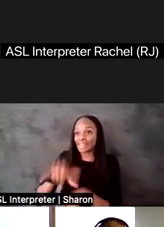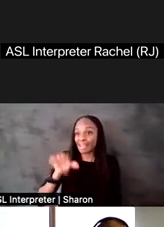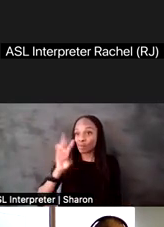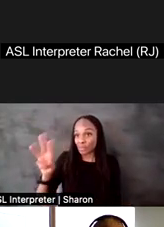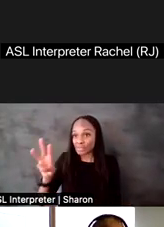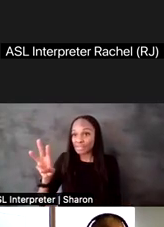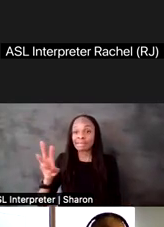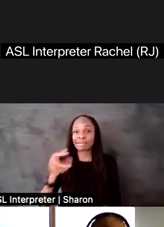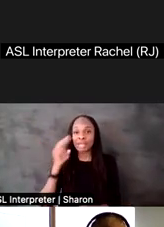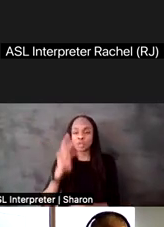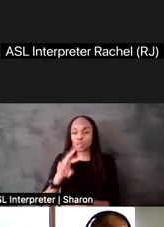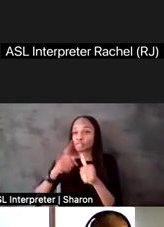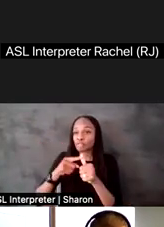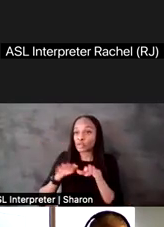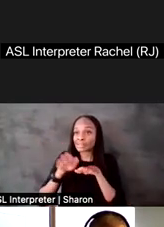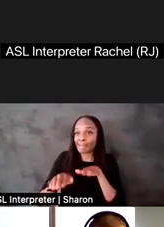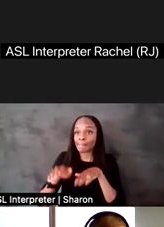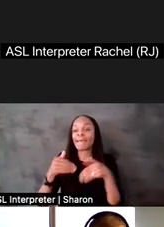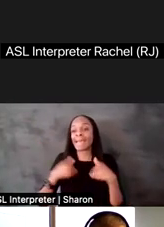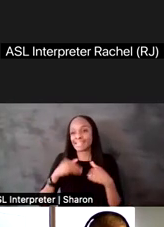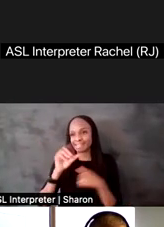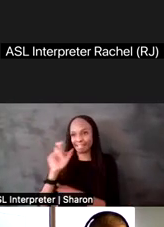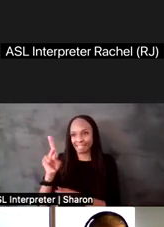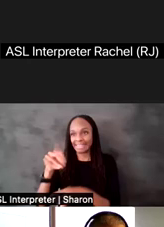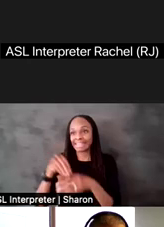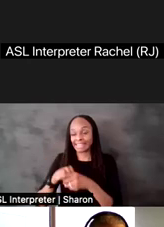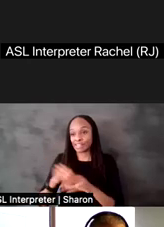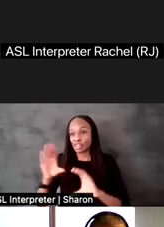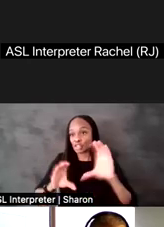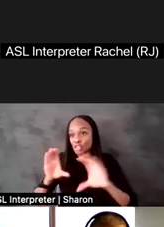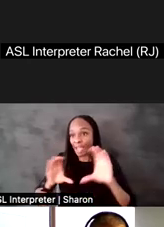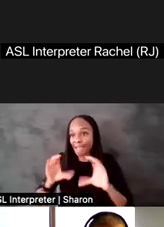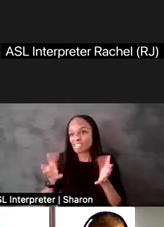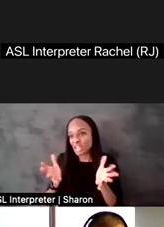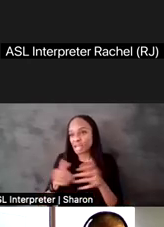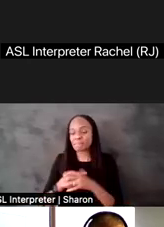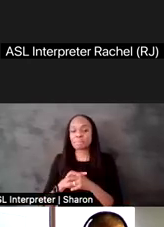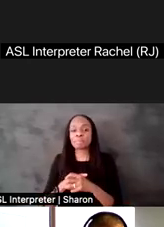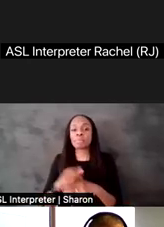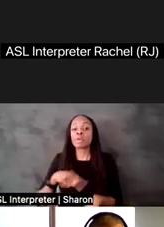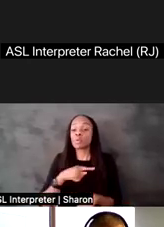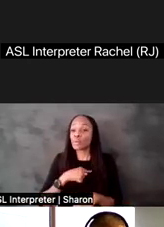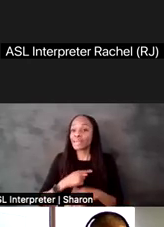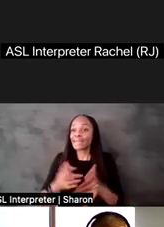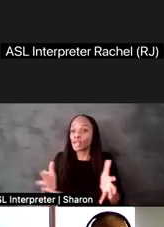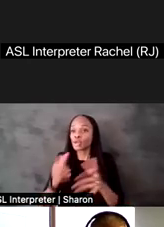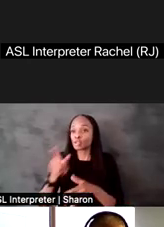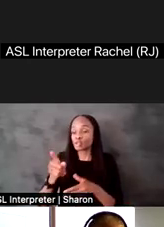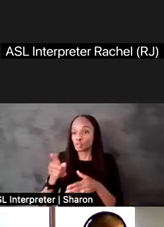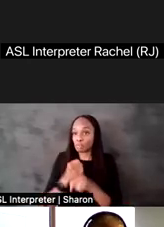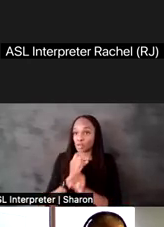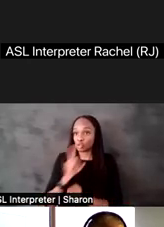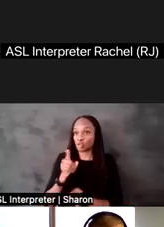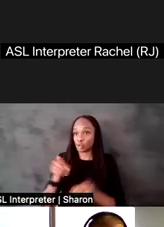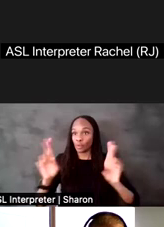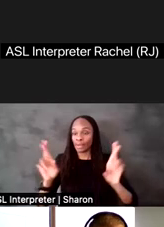one. Links is in the chat, and we really encourage you to be prepared. So what are you going to